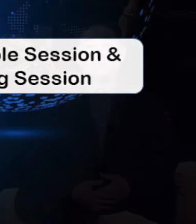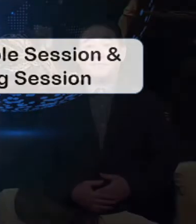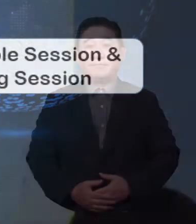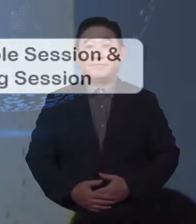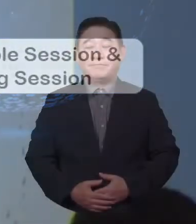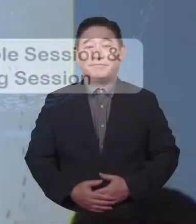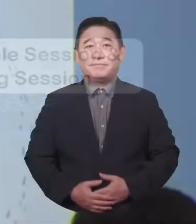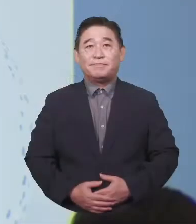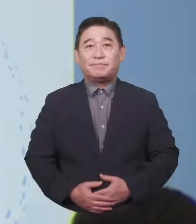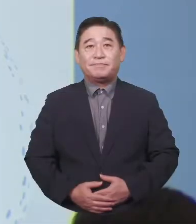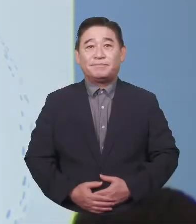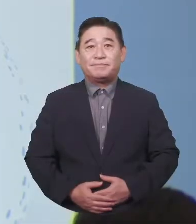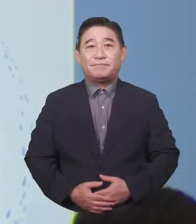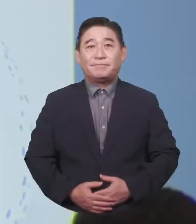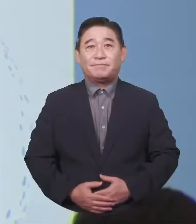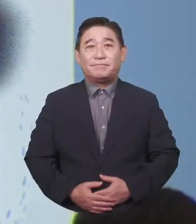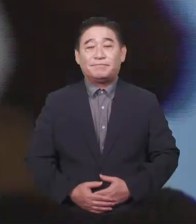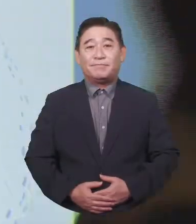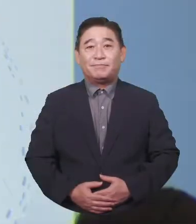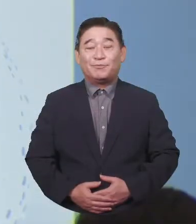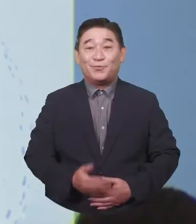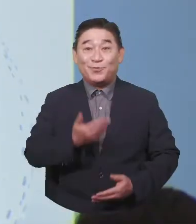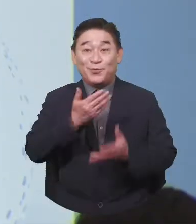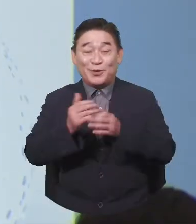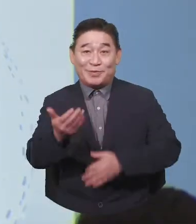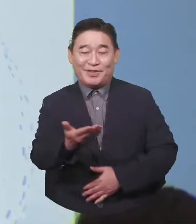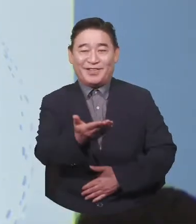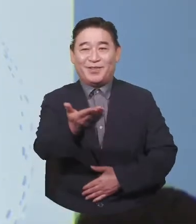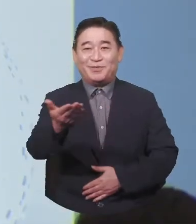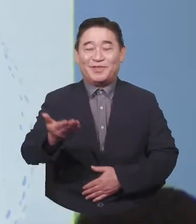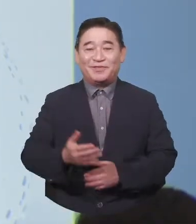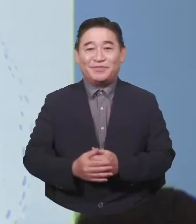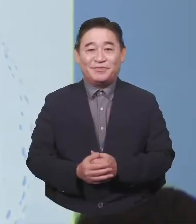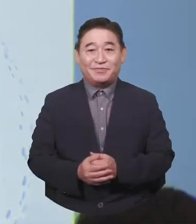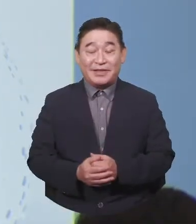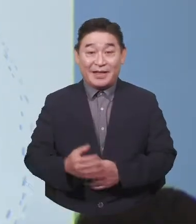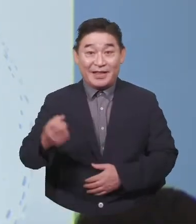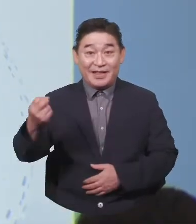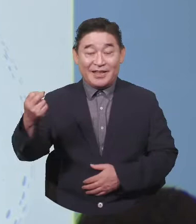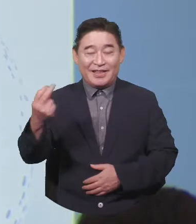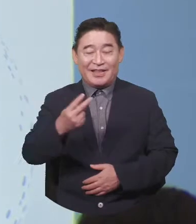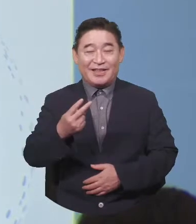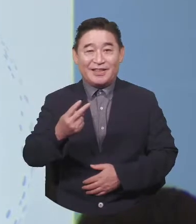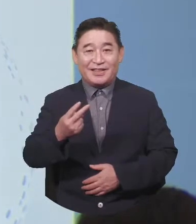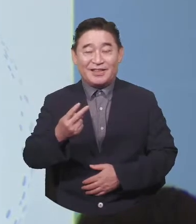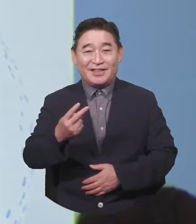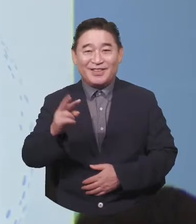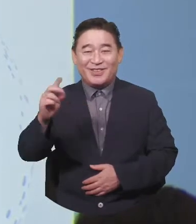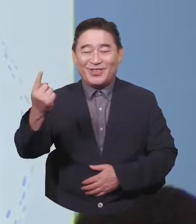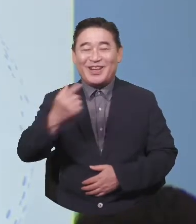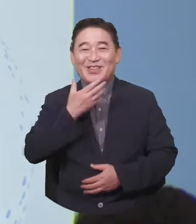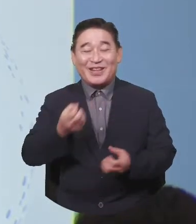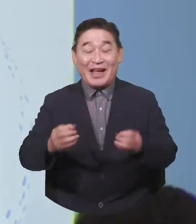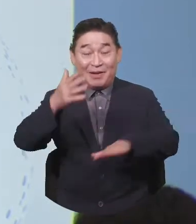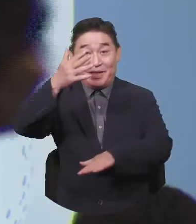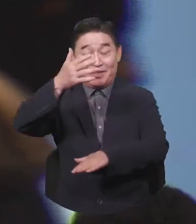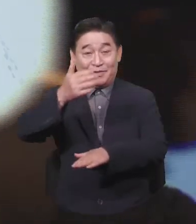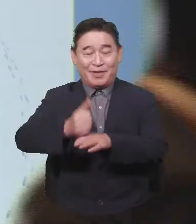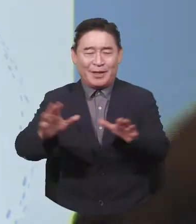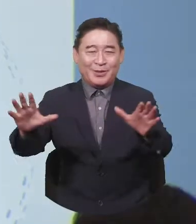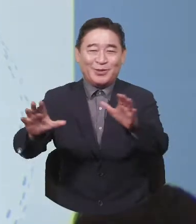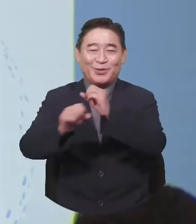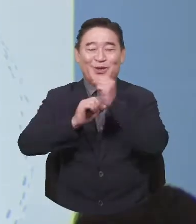Your Excellencies, distinguished guests, ladies and gentlemen, welcome back. Now let us begin the roundtable session of